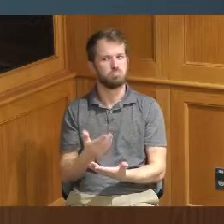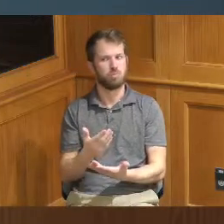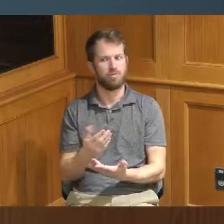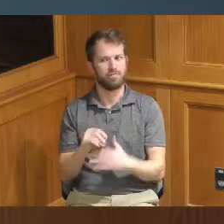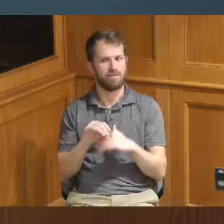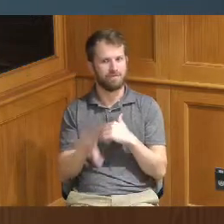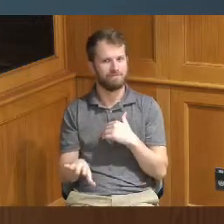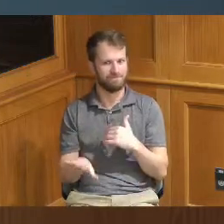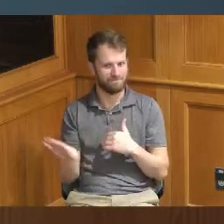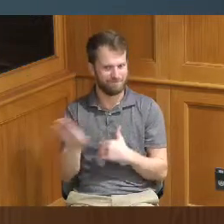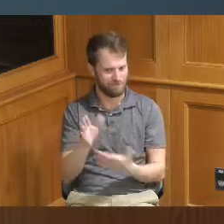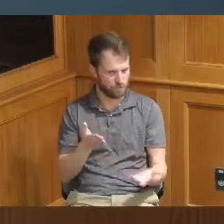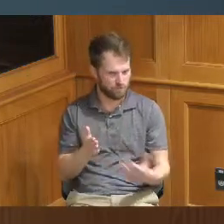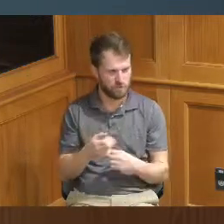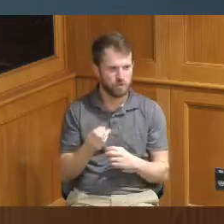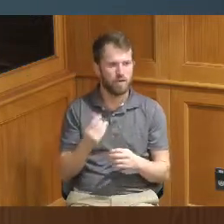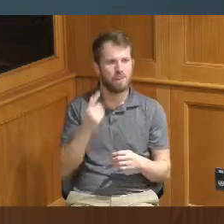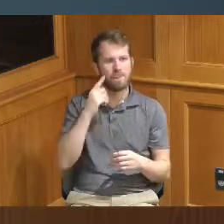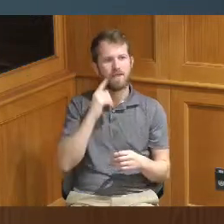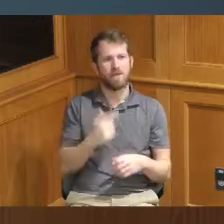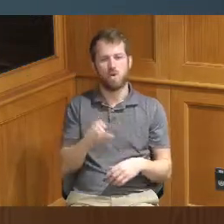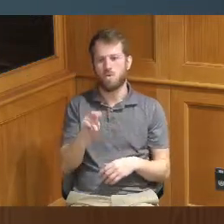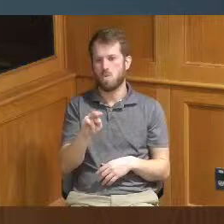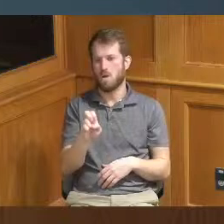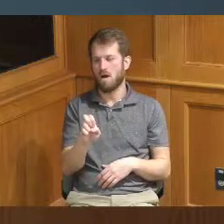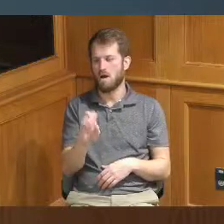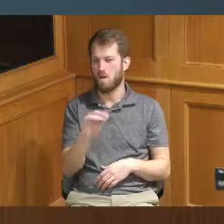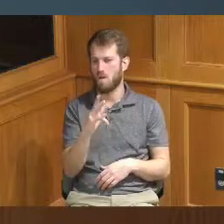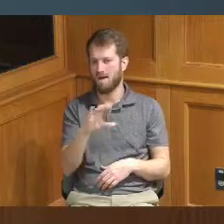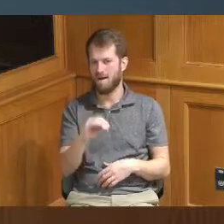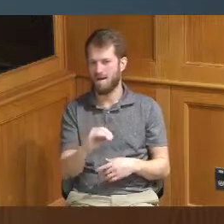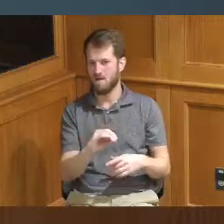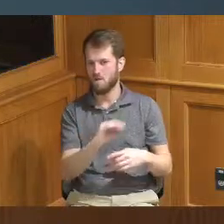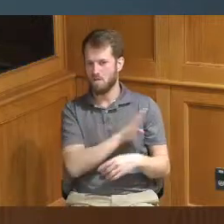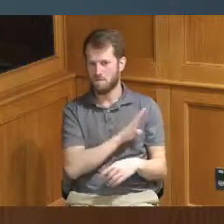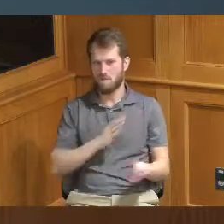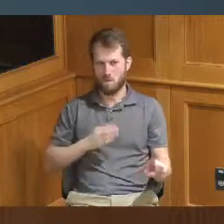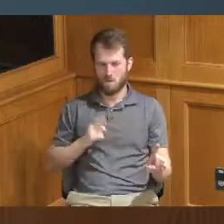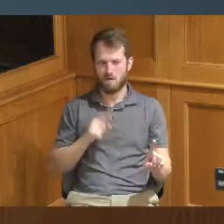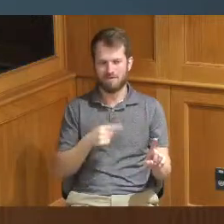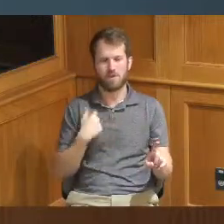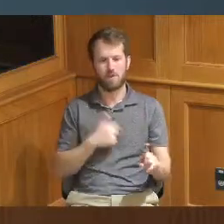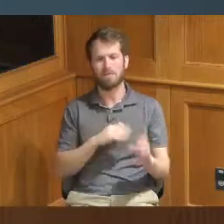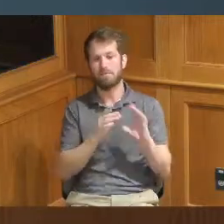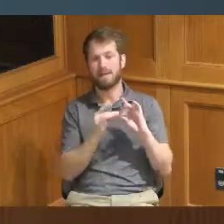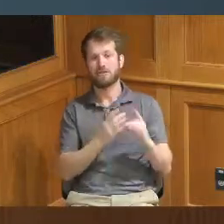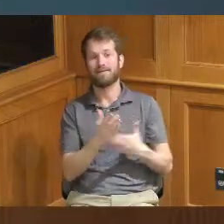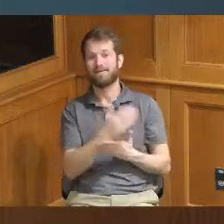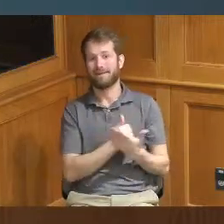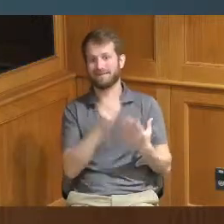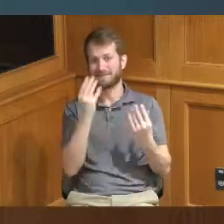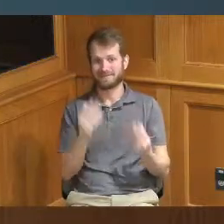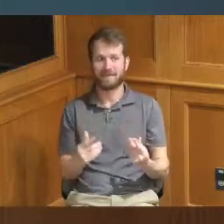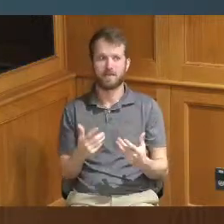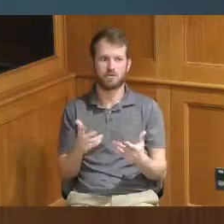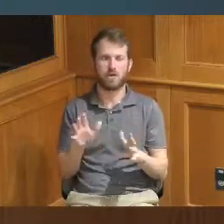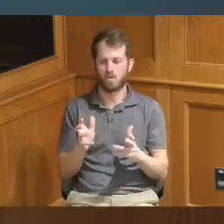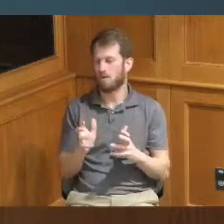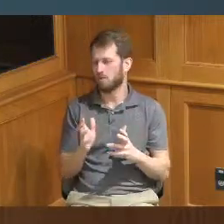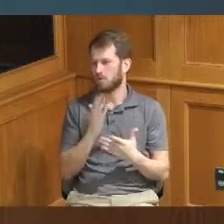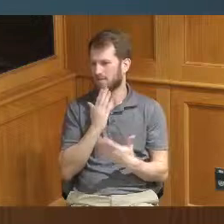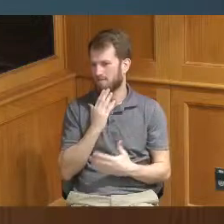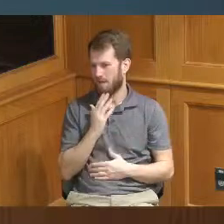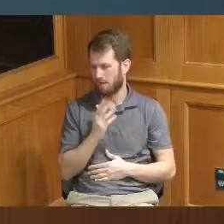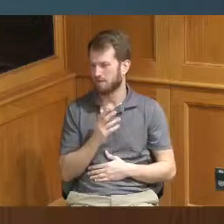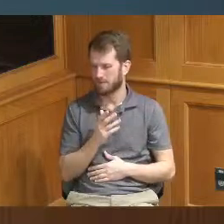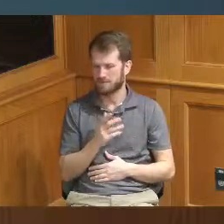as the One Ohio Board, we brought this up about collecting data. And I just want to say thanks, because I